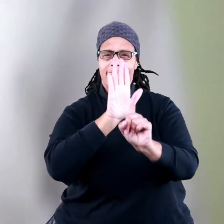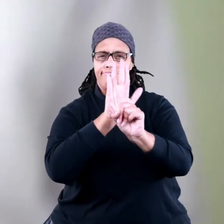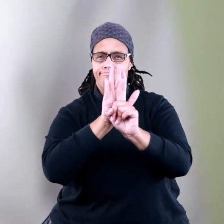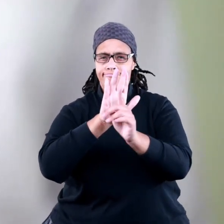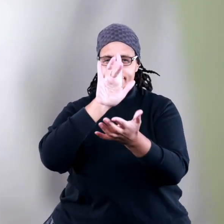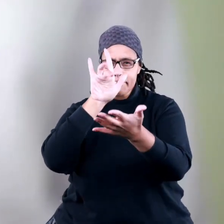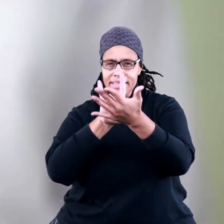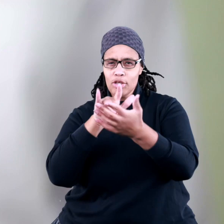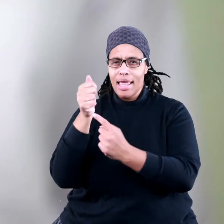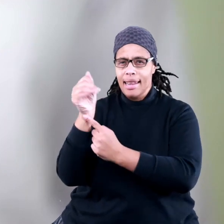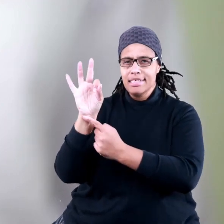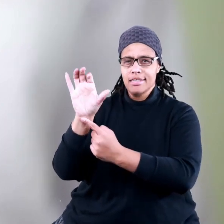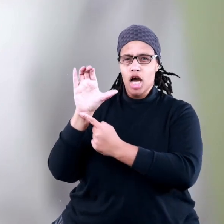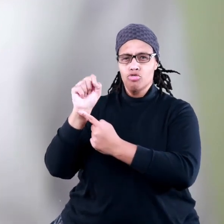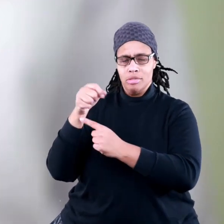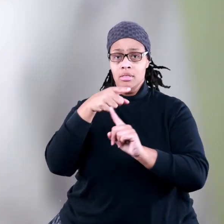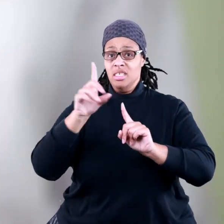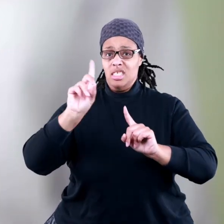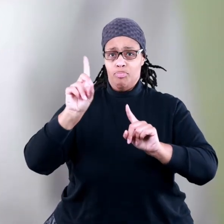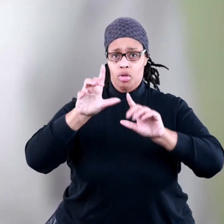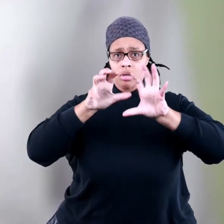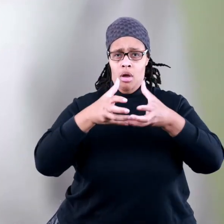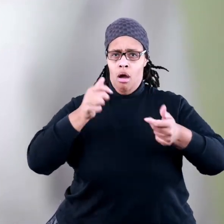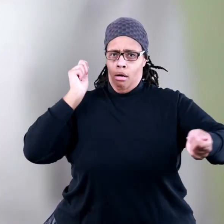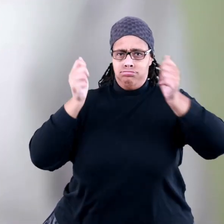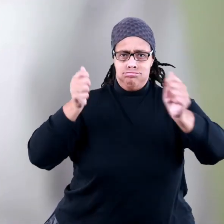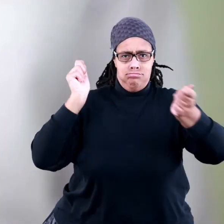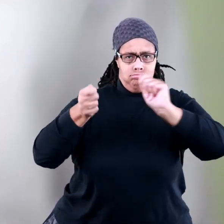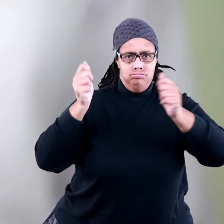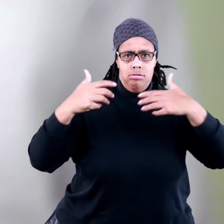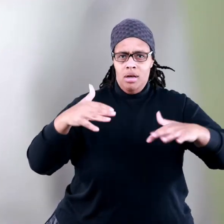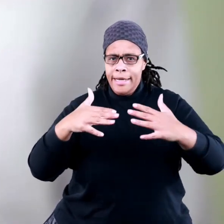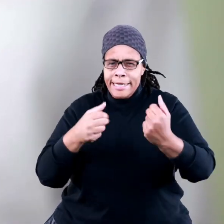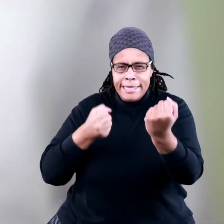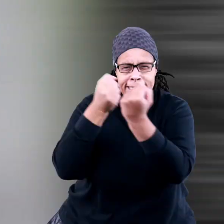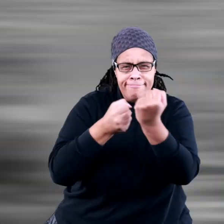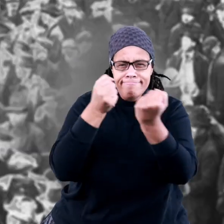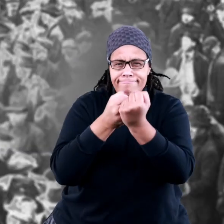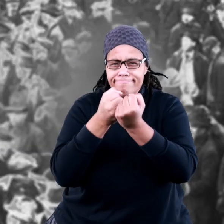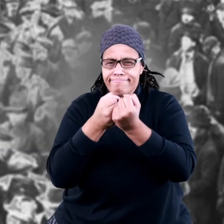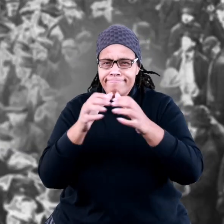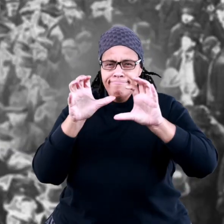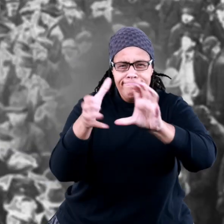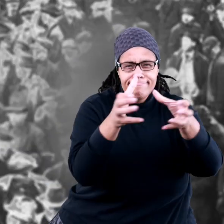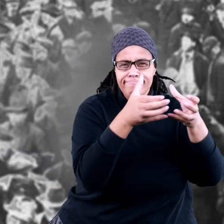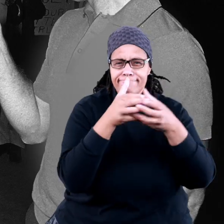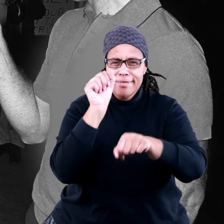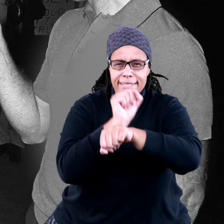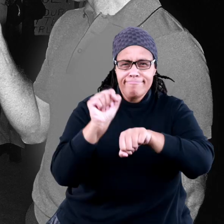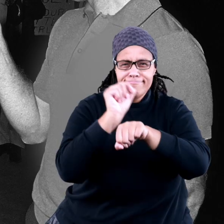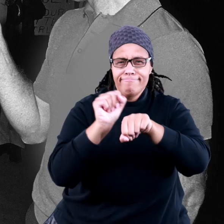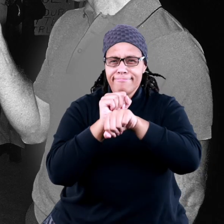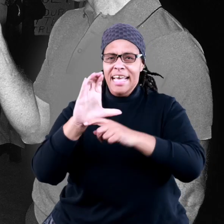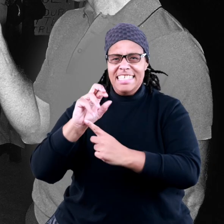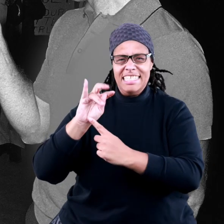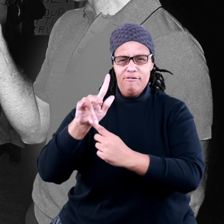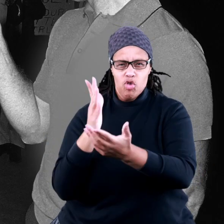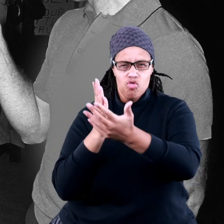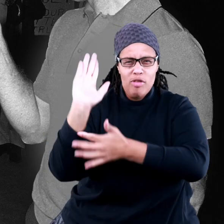During the mid-1900s, the Democratic Party changed a lot and began to support organized labor, the civil